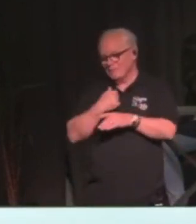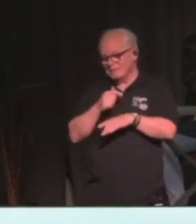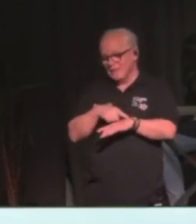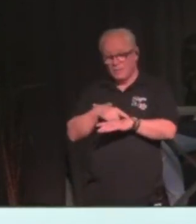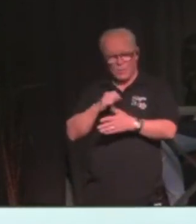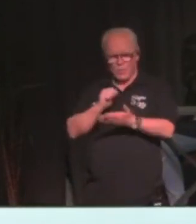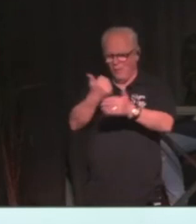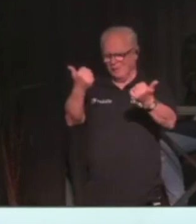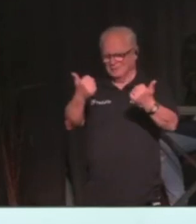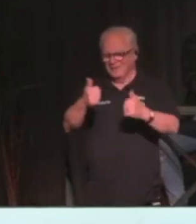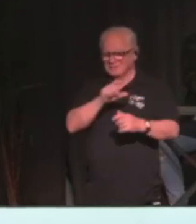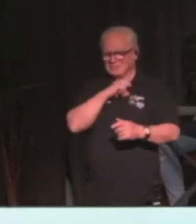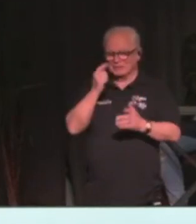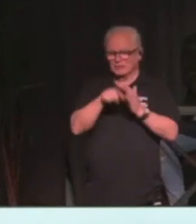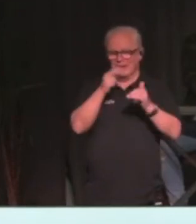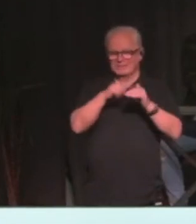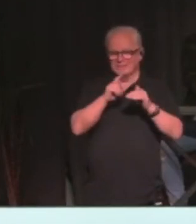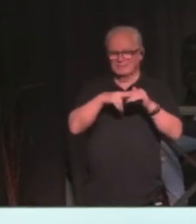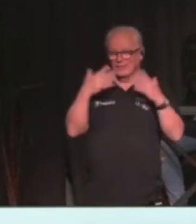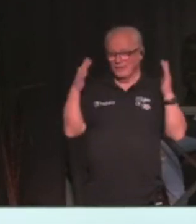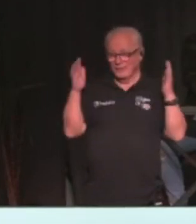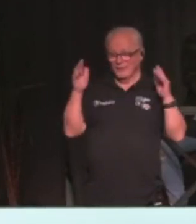Well done, Pastor Jeff.